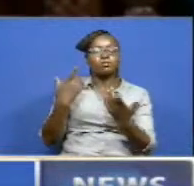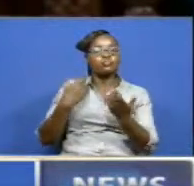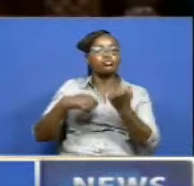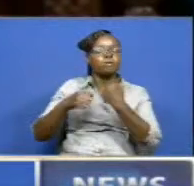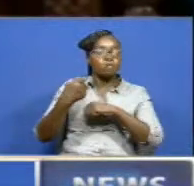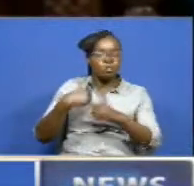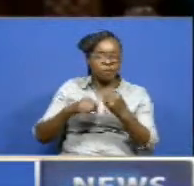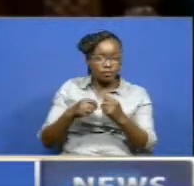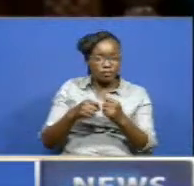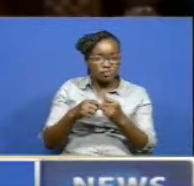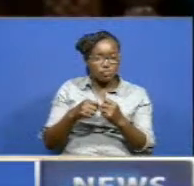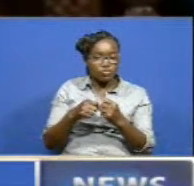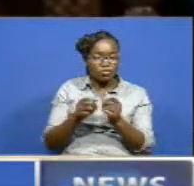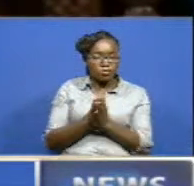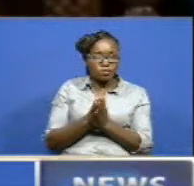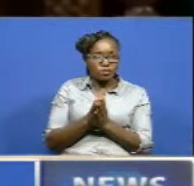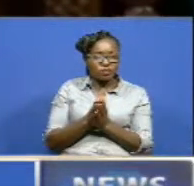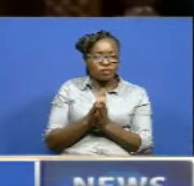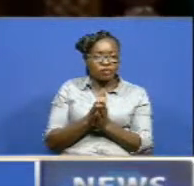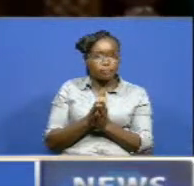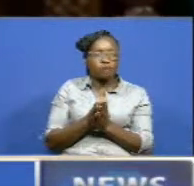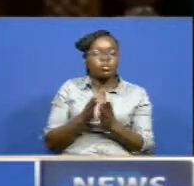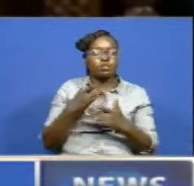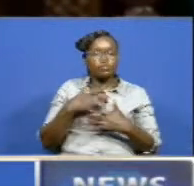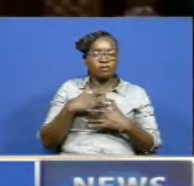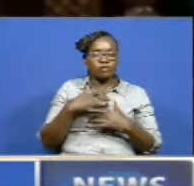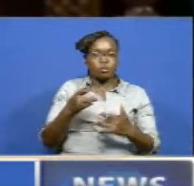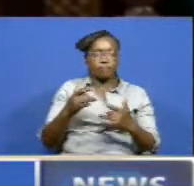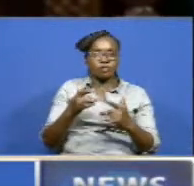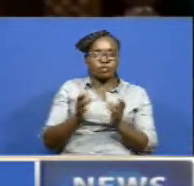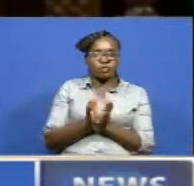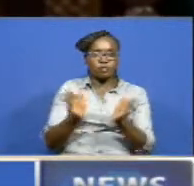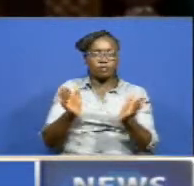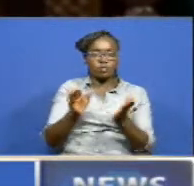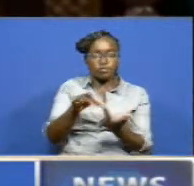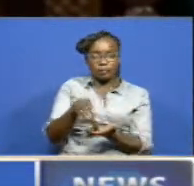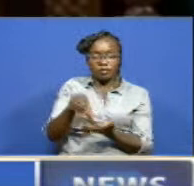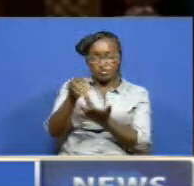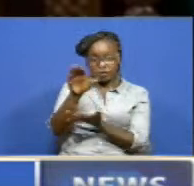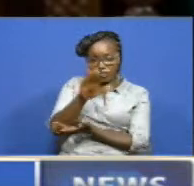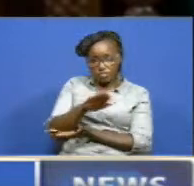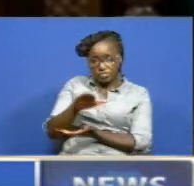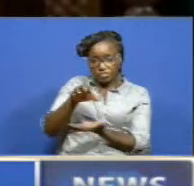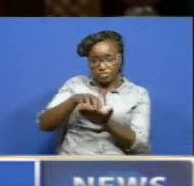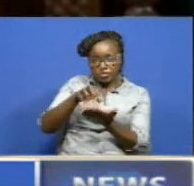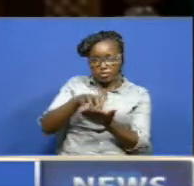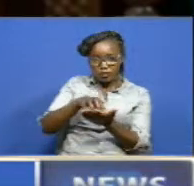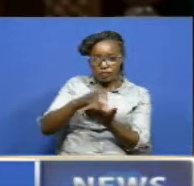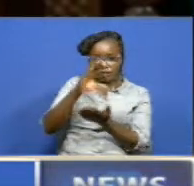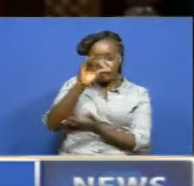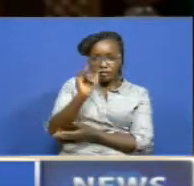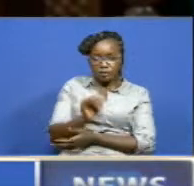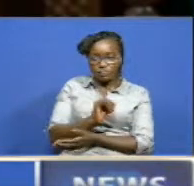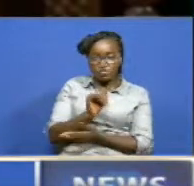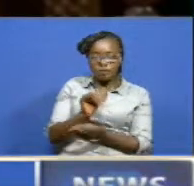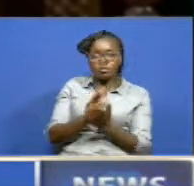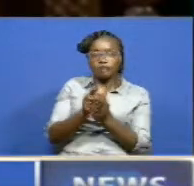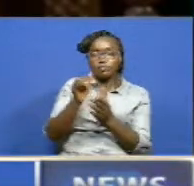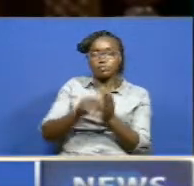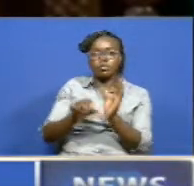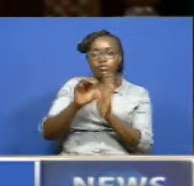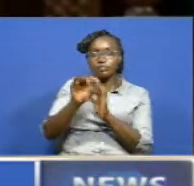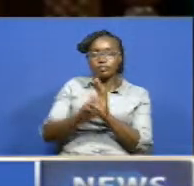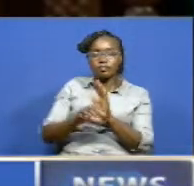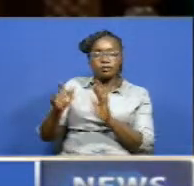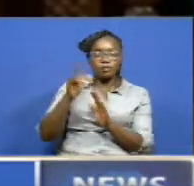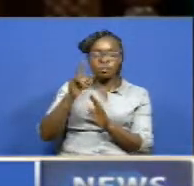In view of the compelling public interest and the unique place of the office of the Chief Justice within our constitutional and legal